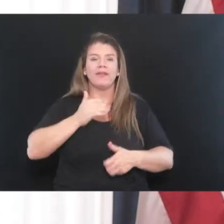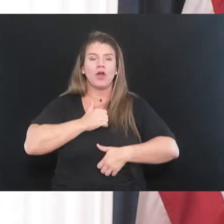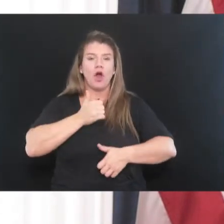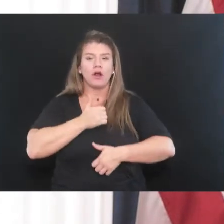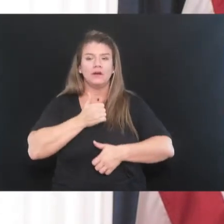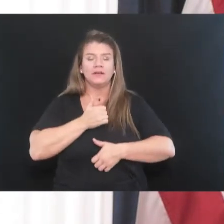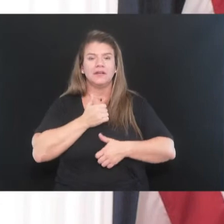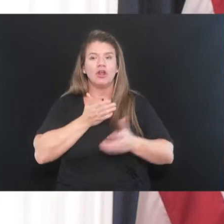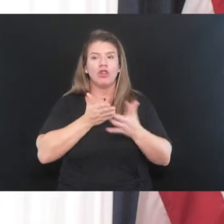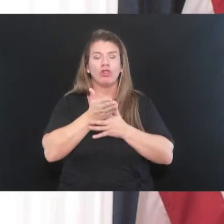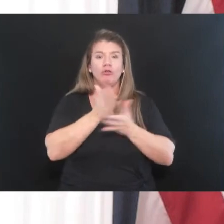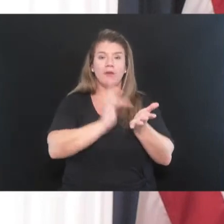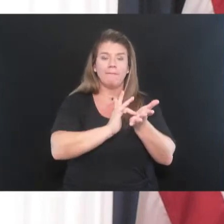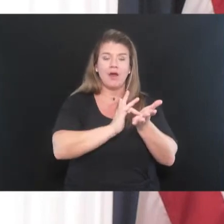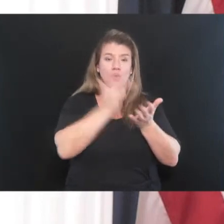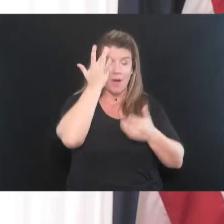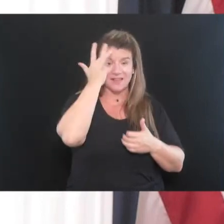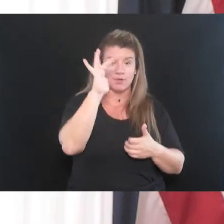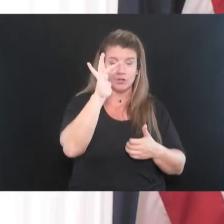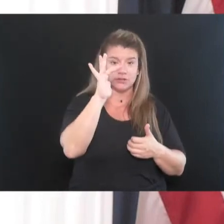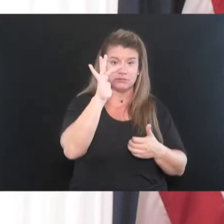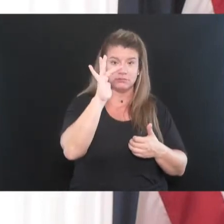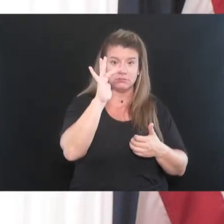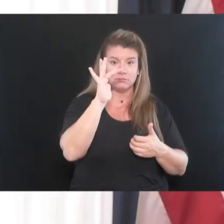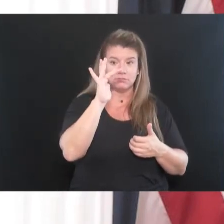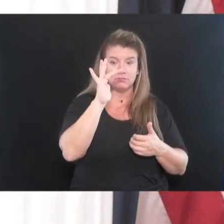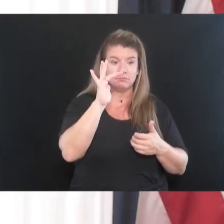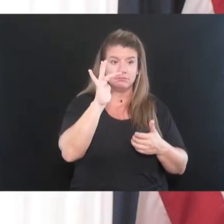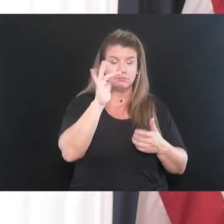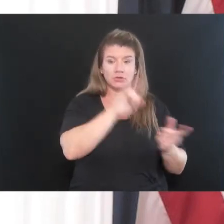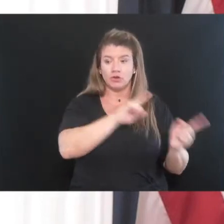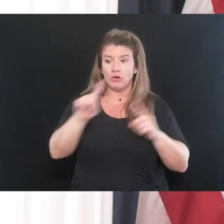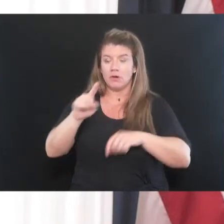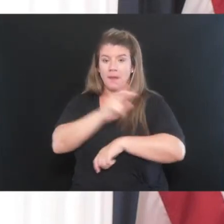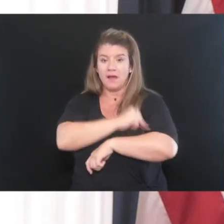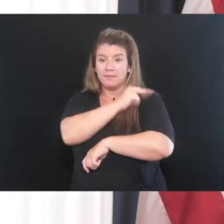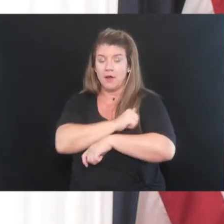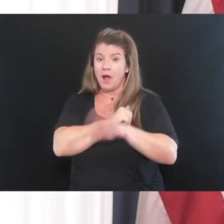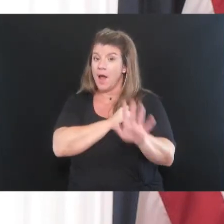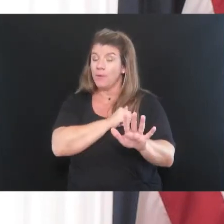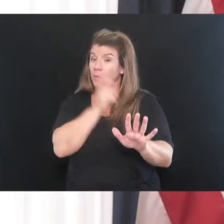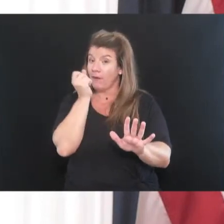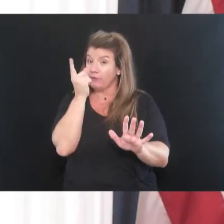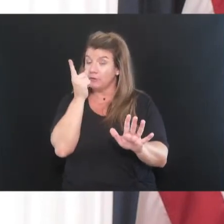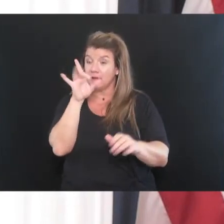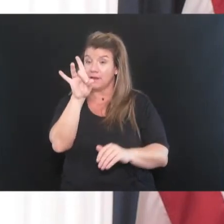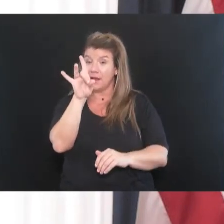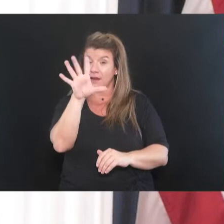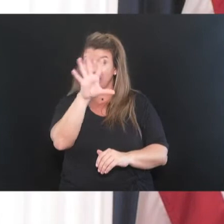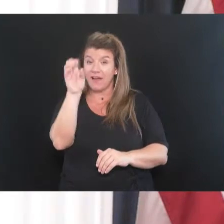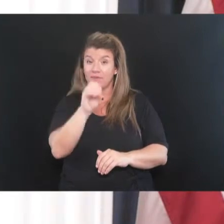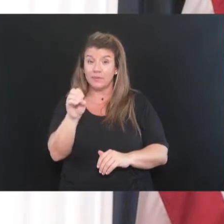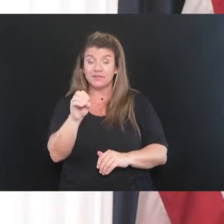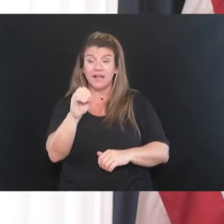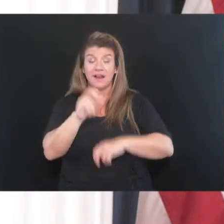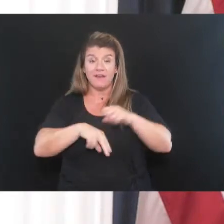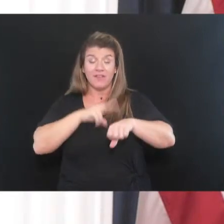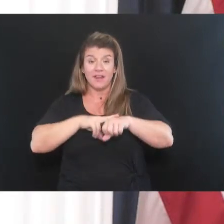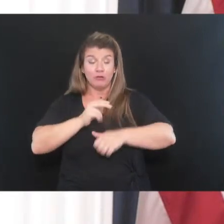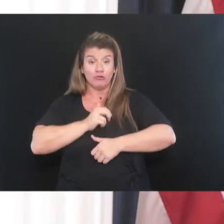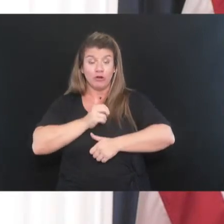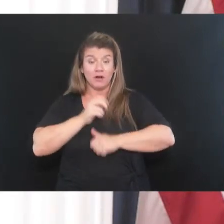who are medical experts to go to the hospitals, but we've got to understand 85% of the men and women in the National